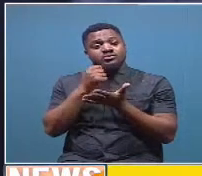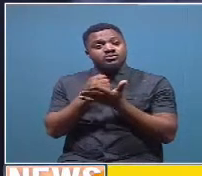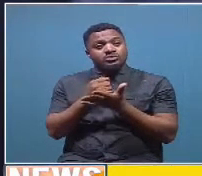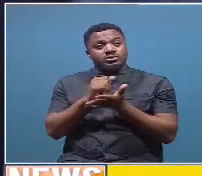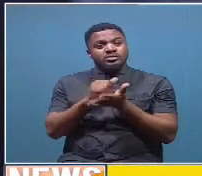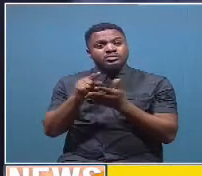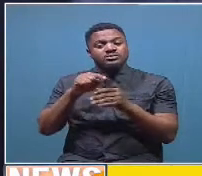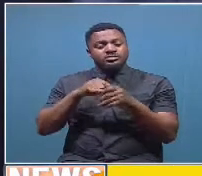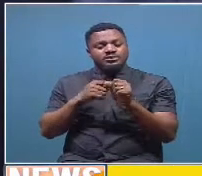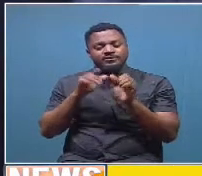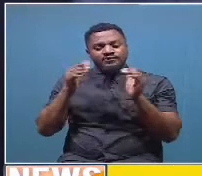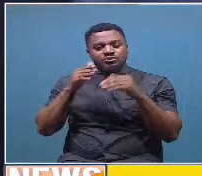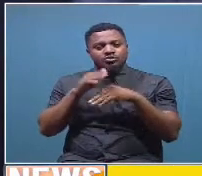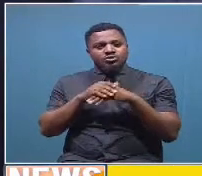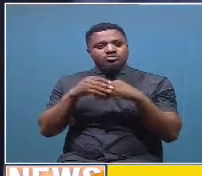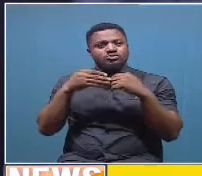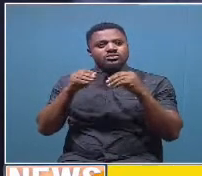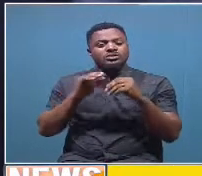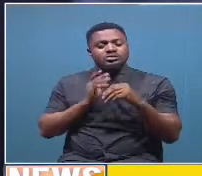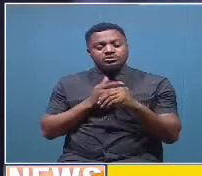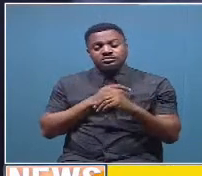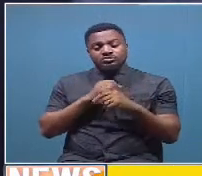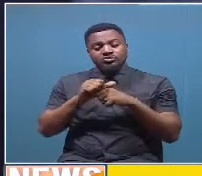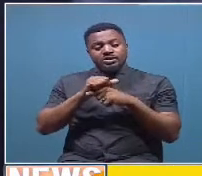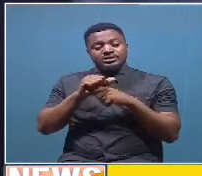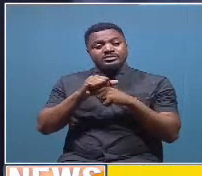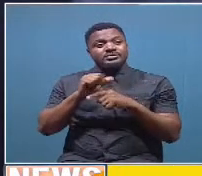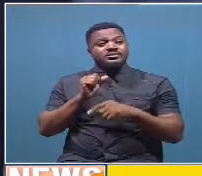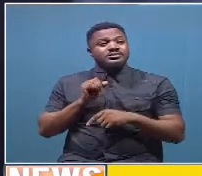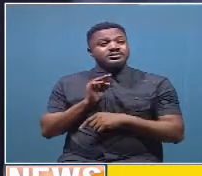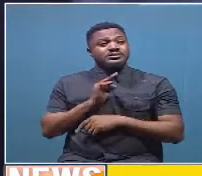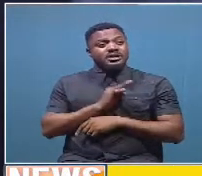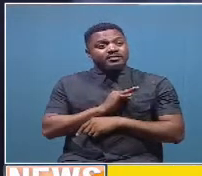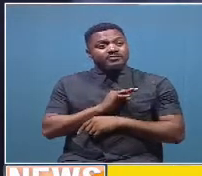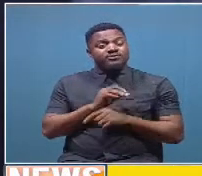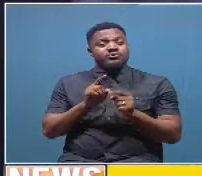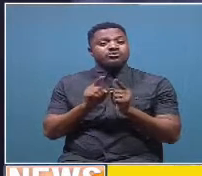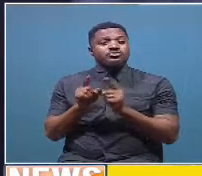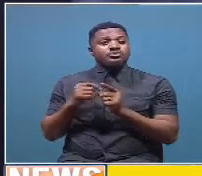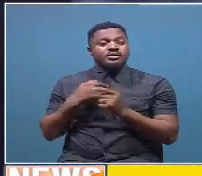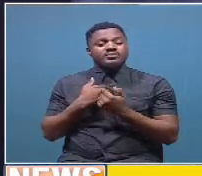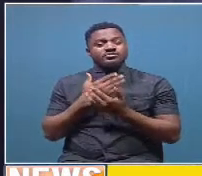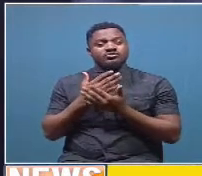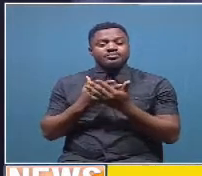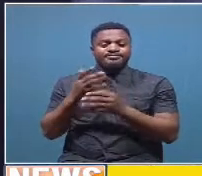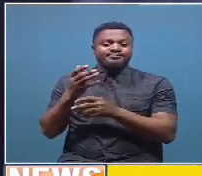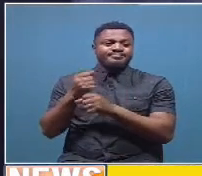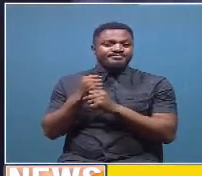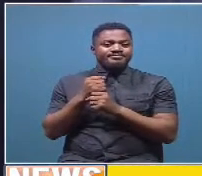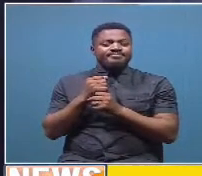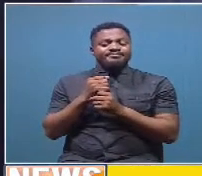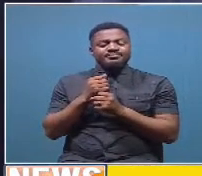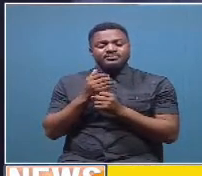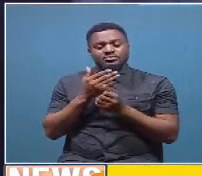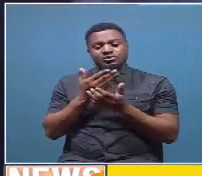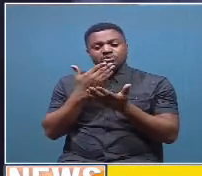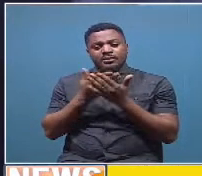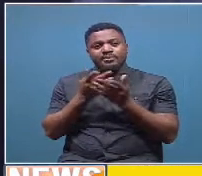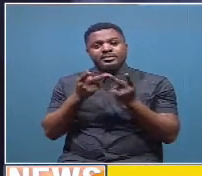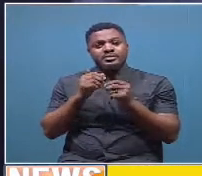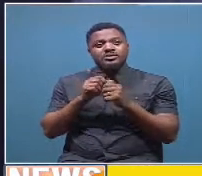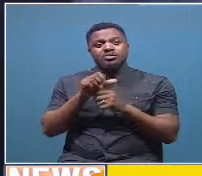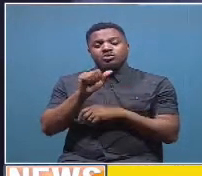we start to focus on training of our staff. So we have secured a very nice edifice in